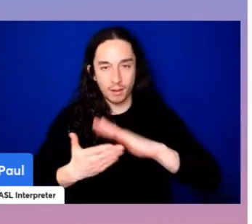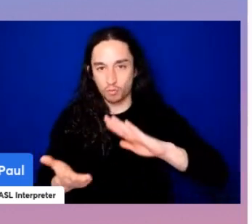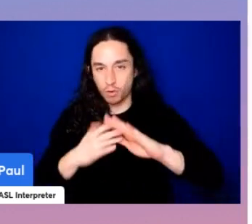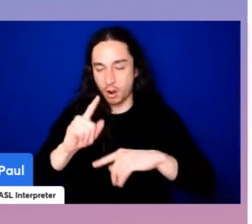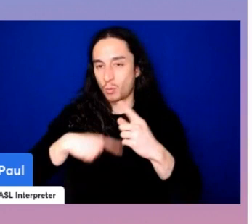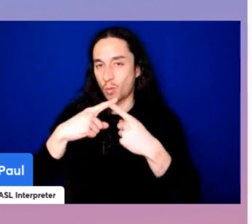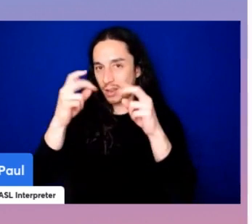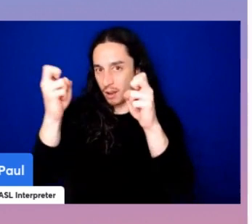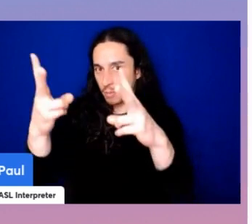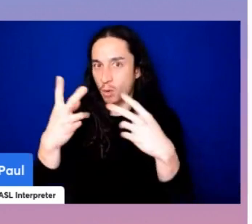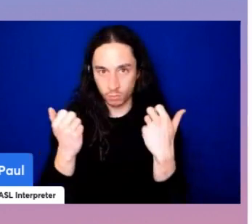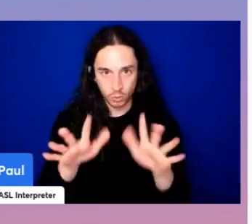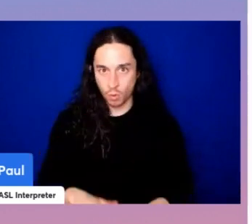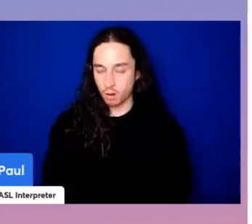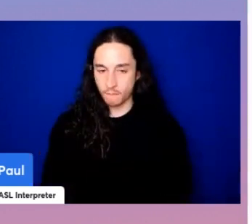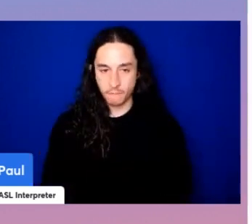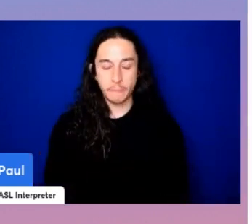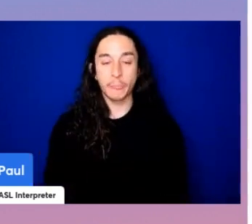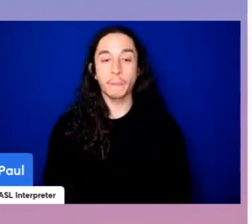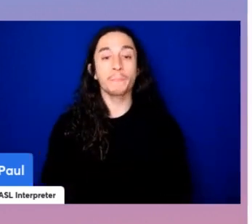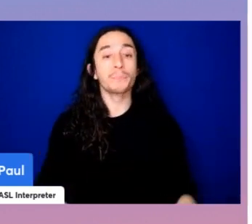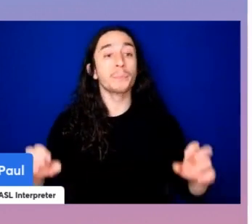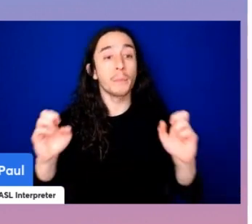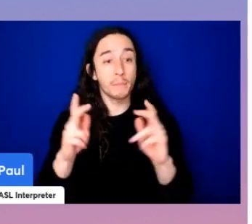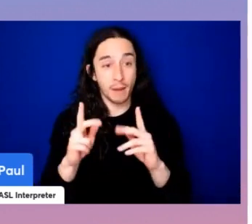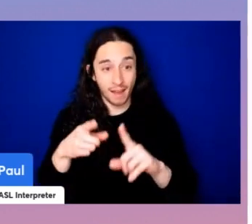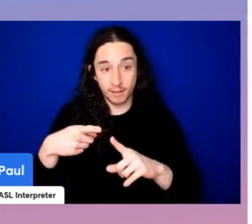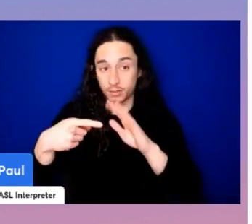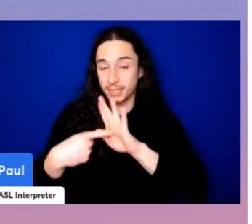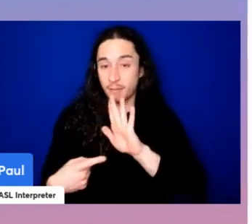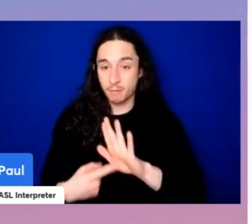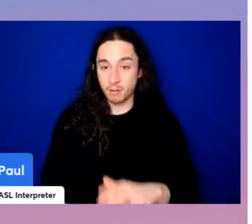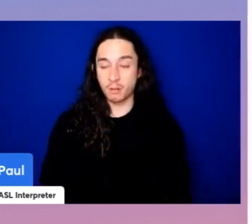uploaded. If we go back to our example,